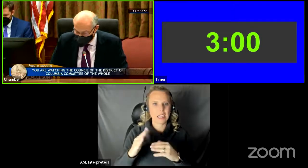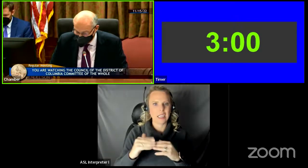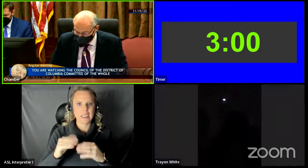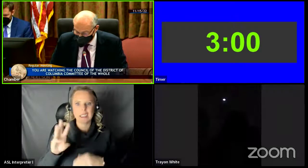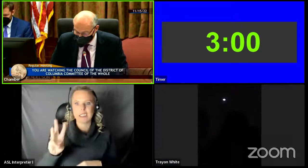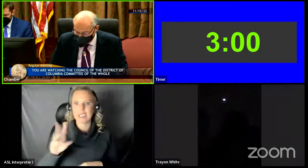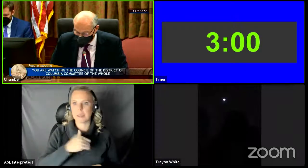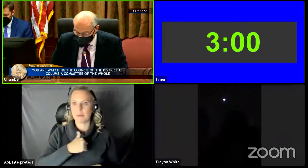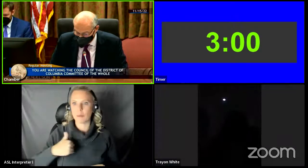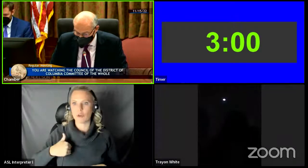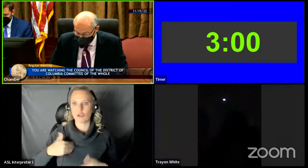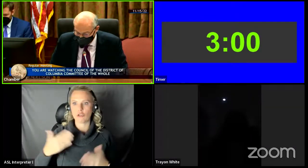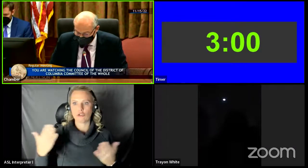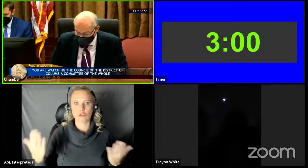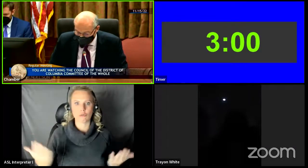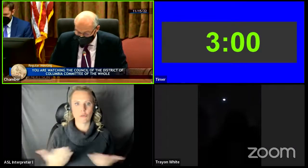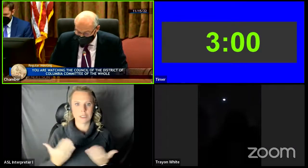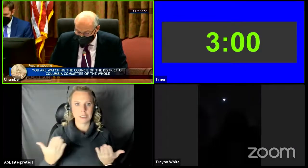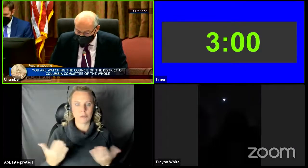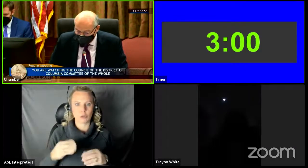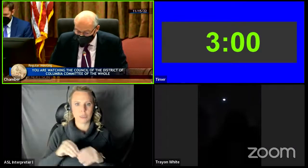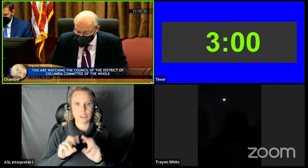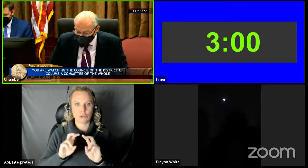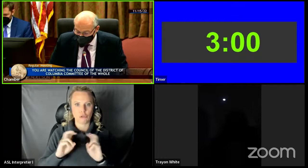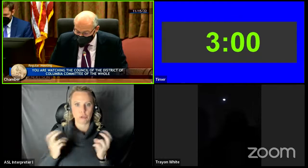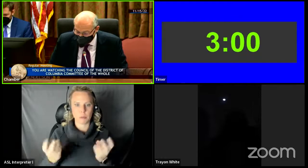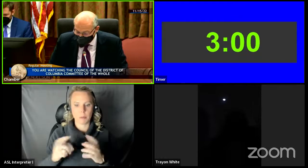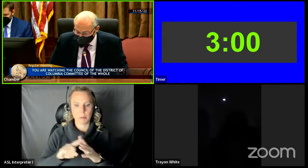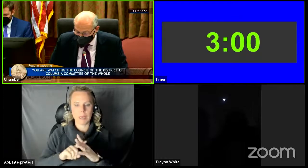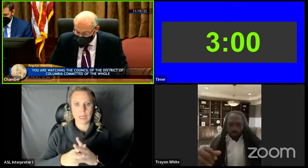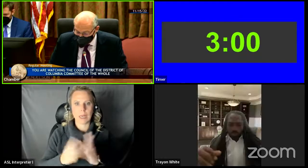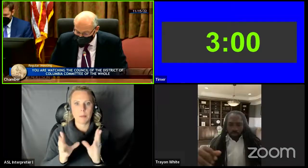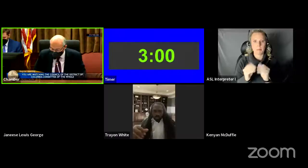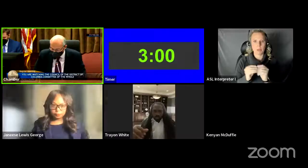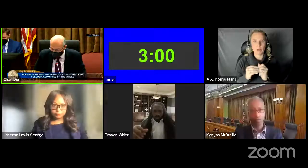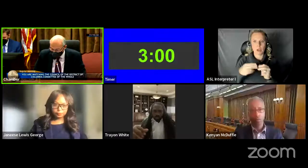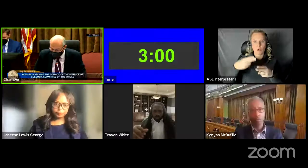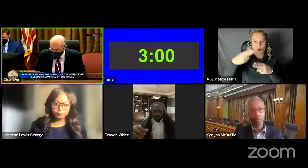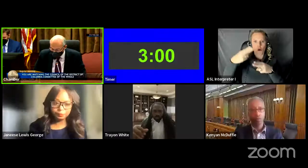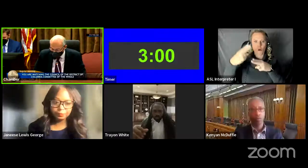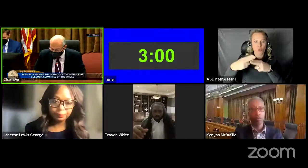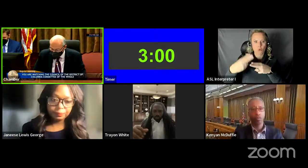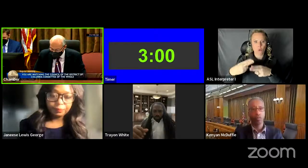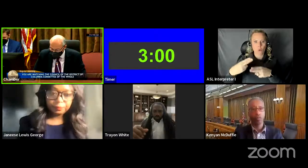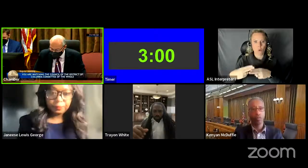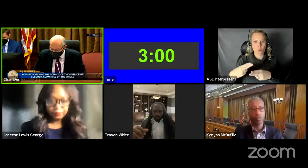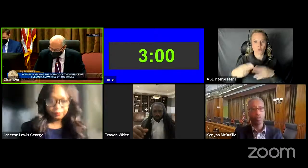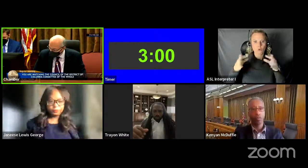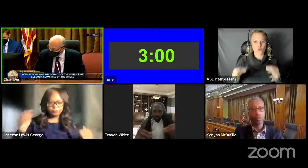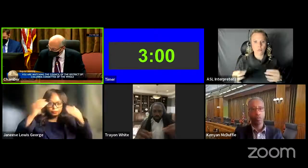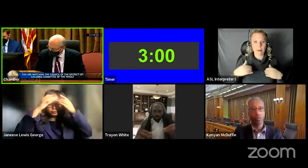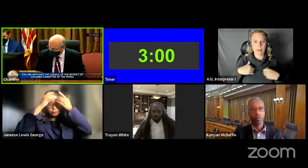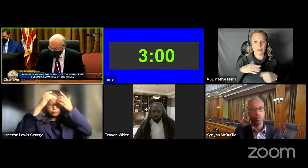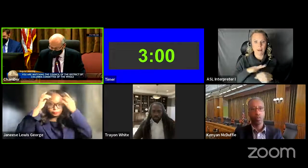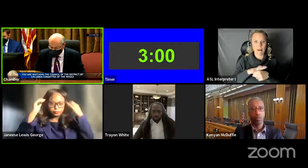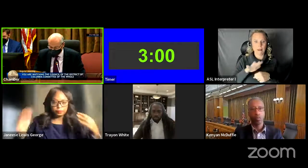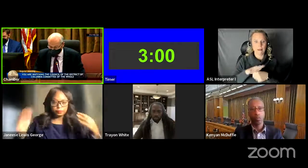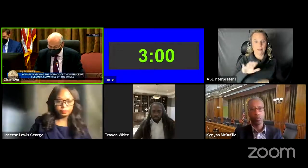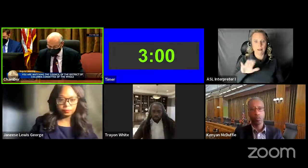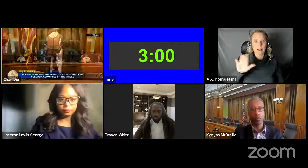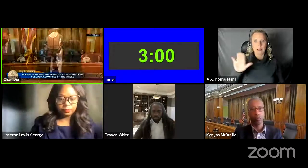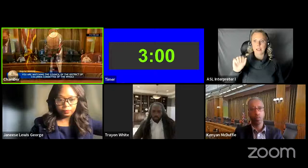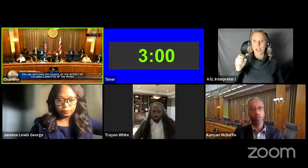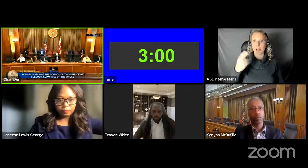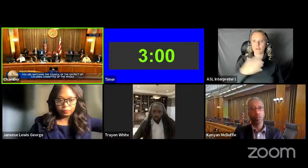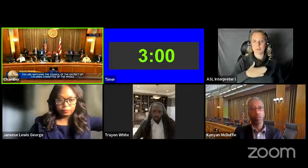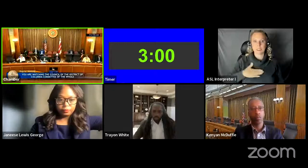members present in the chamber. We begin our meetings by calling the roll to determine whether we have a quorum. Mr. Cash, would you call the